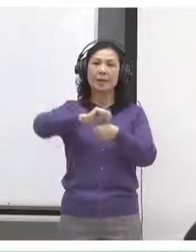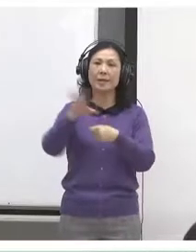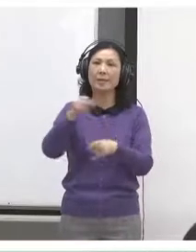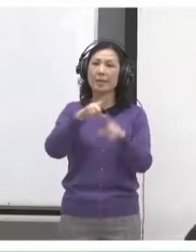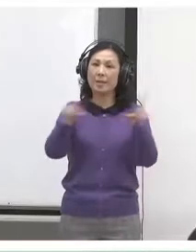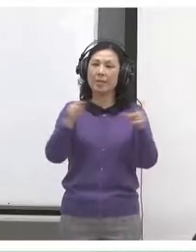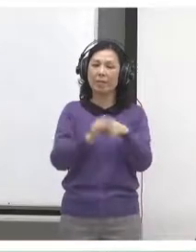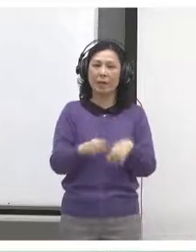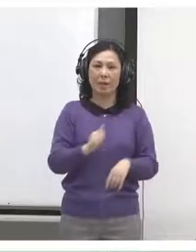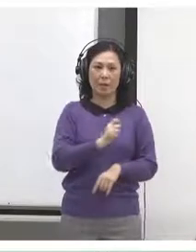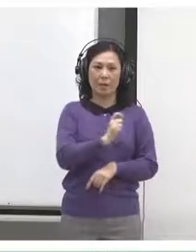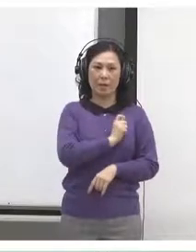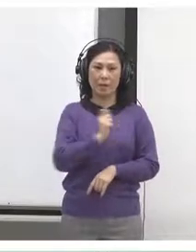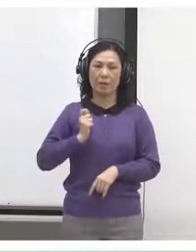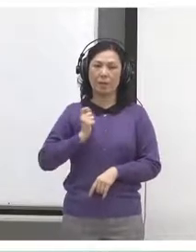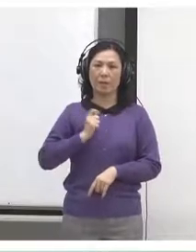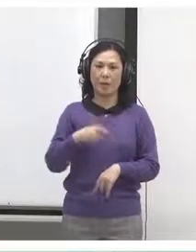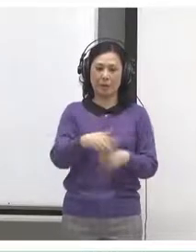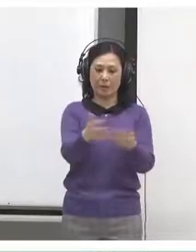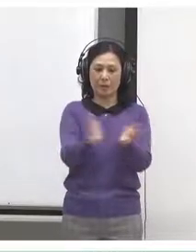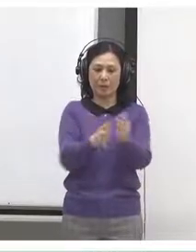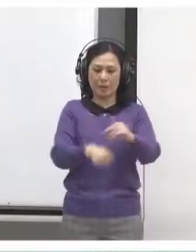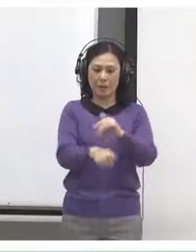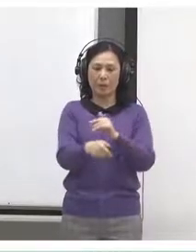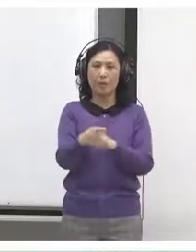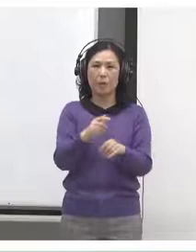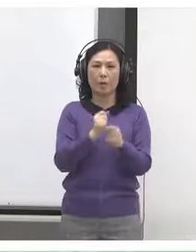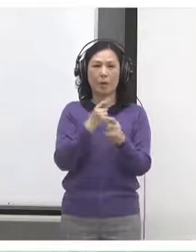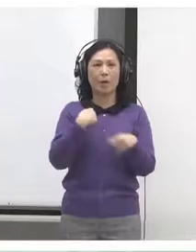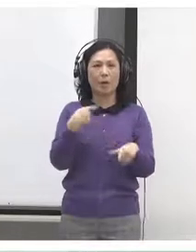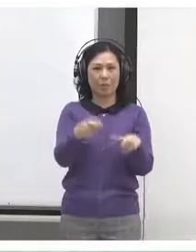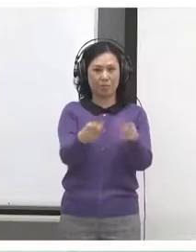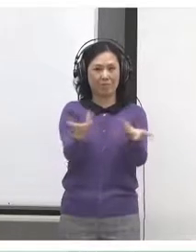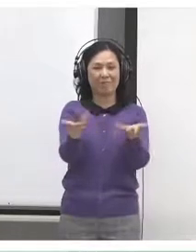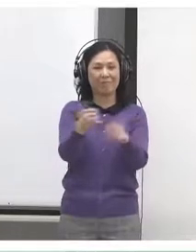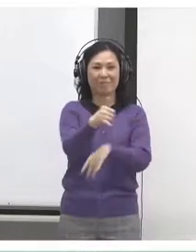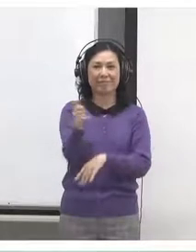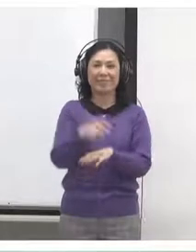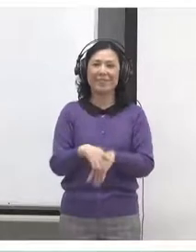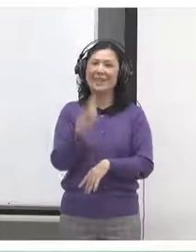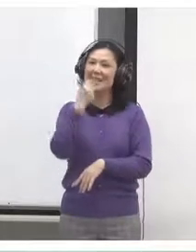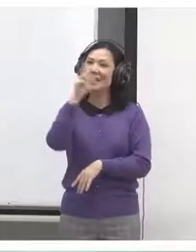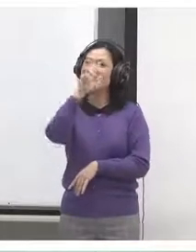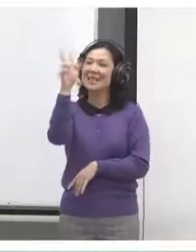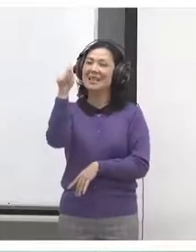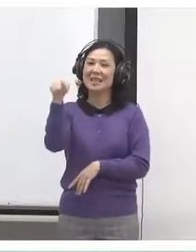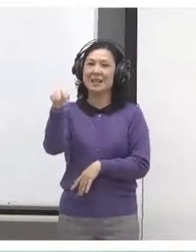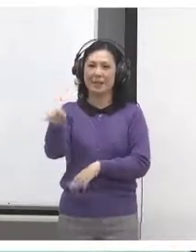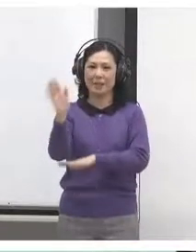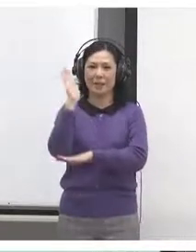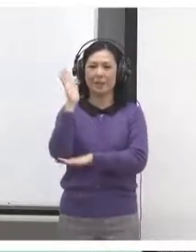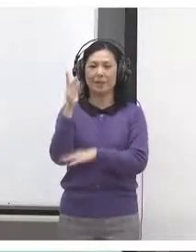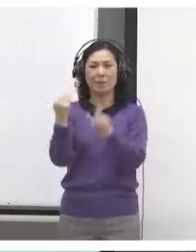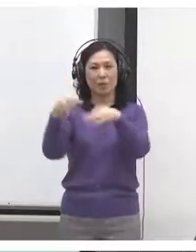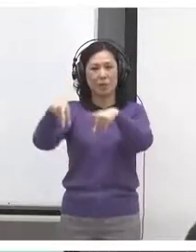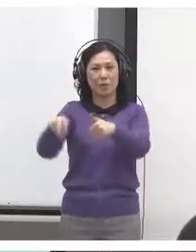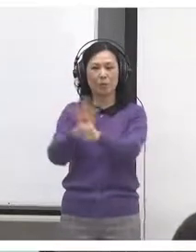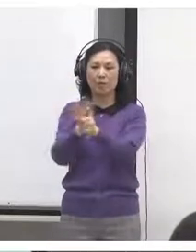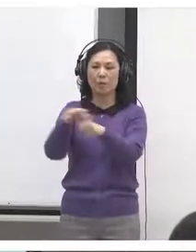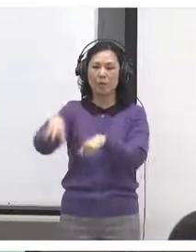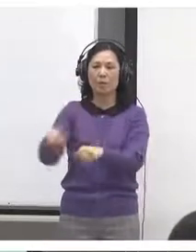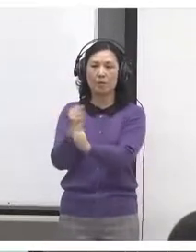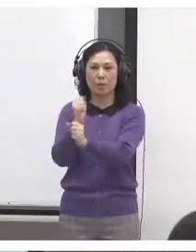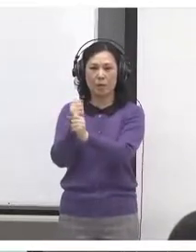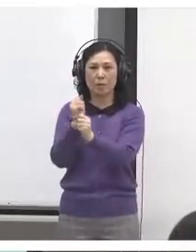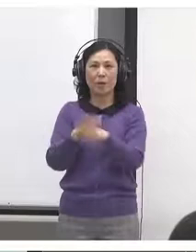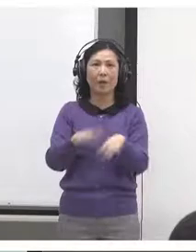name is Skydra. I work as a public servant by day at the Ontario Digital Service for the province of Ontario. And by night,